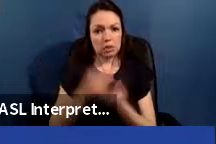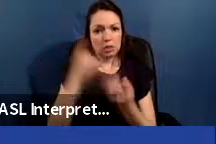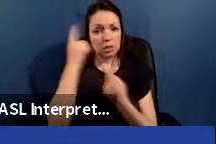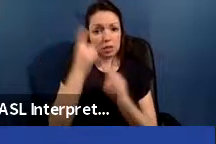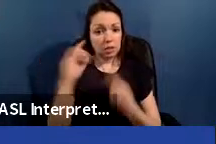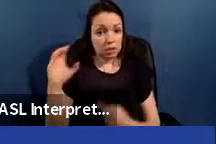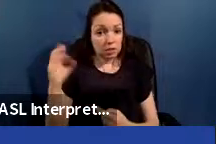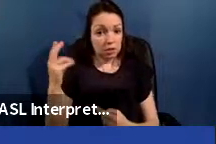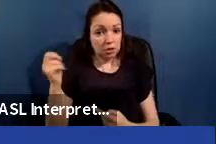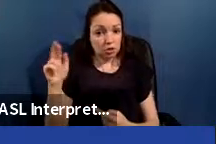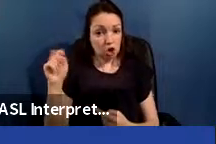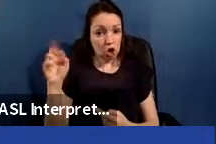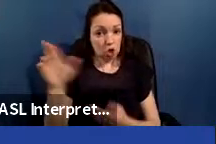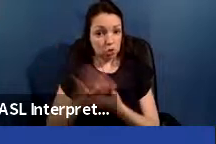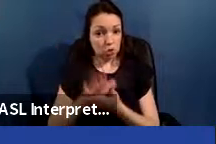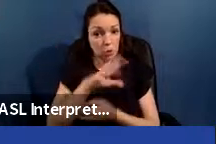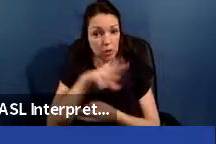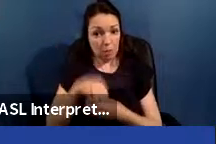FY22 capital plan.